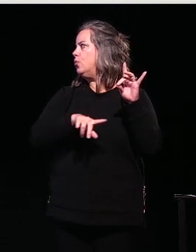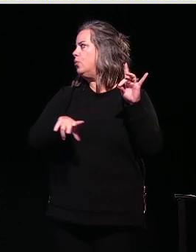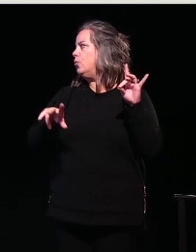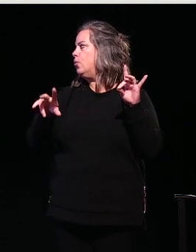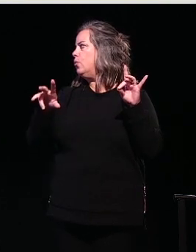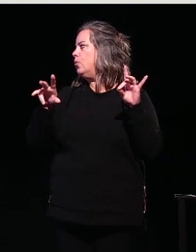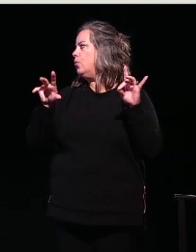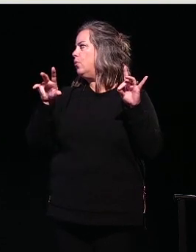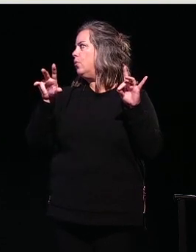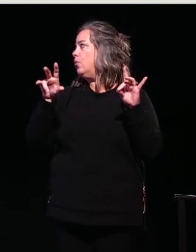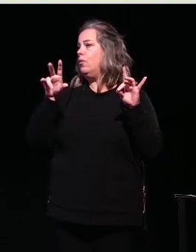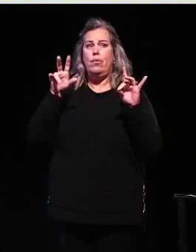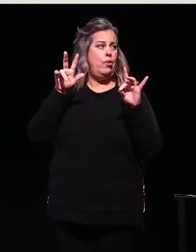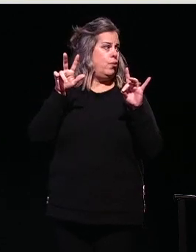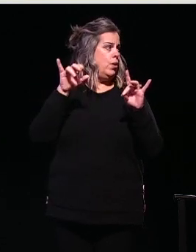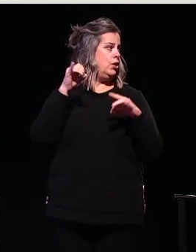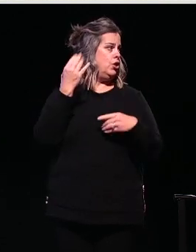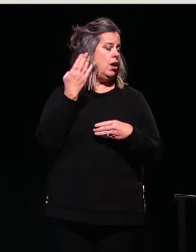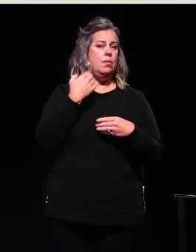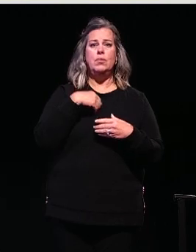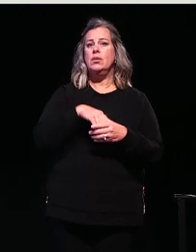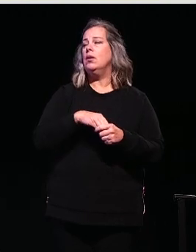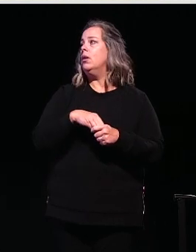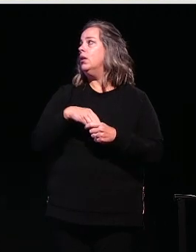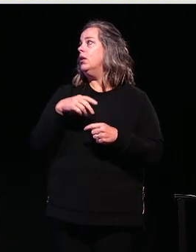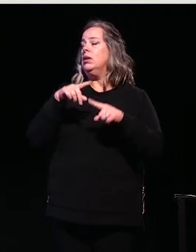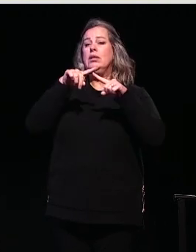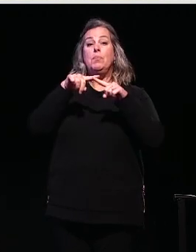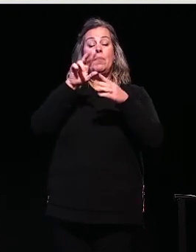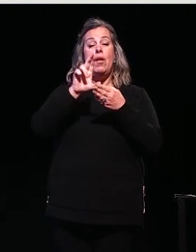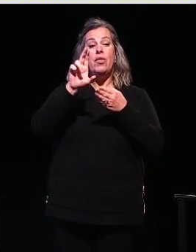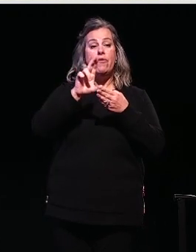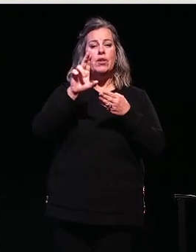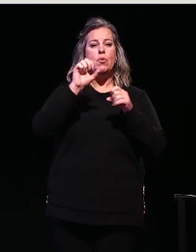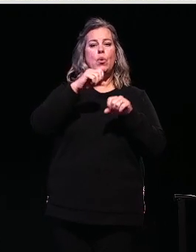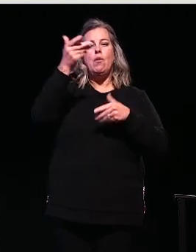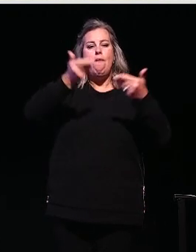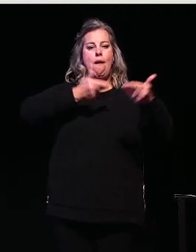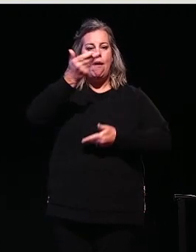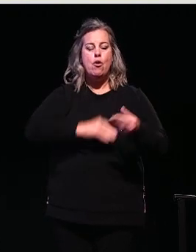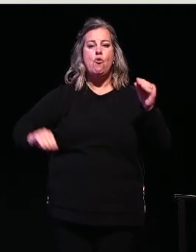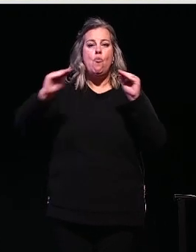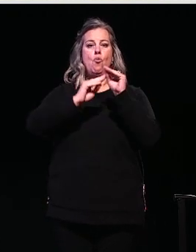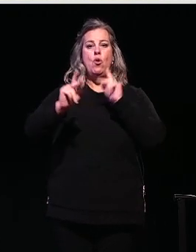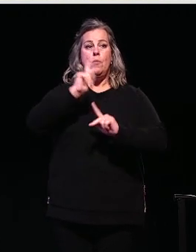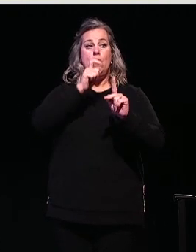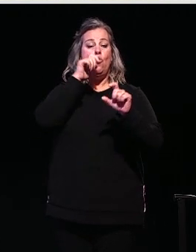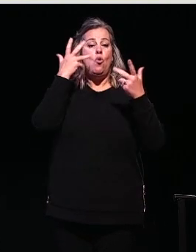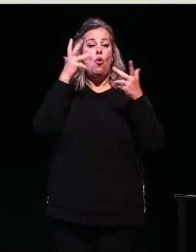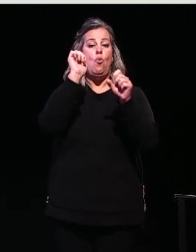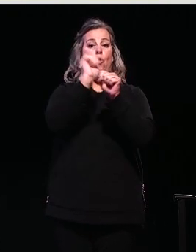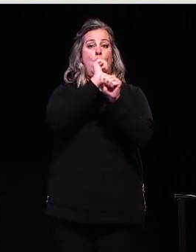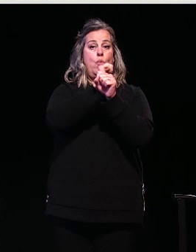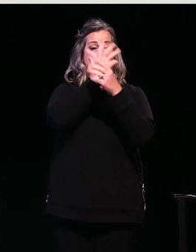revenue in the order of magnitudes of millions, depending on the investment. With that money to hire even more people. We're already working in this region. We're